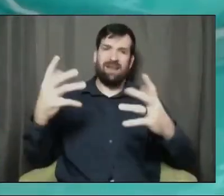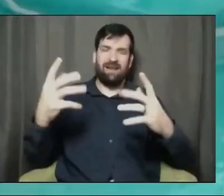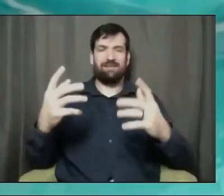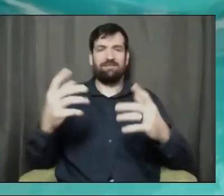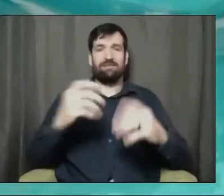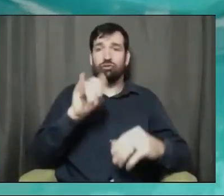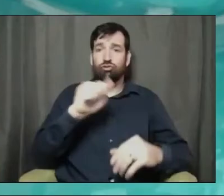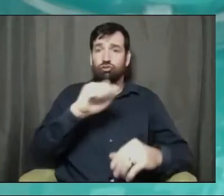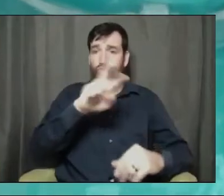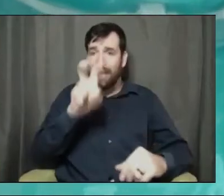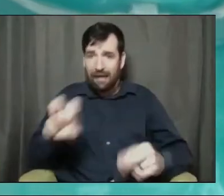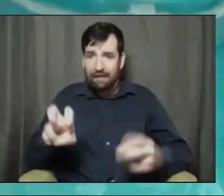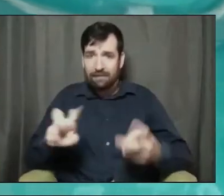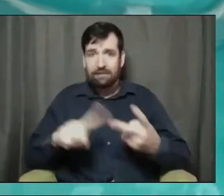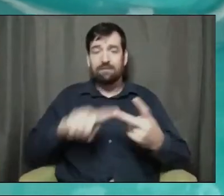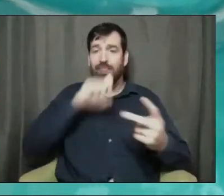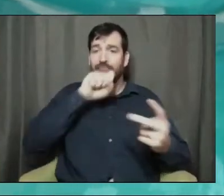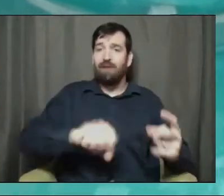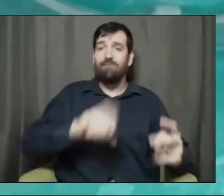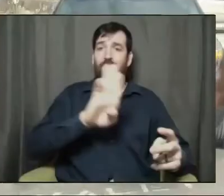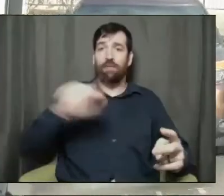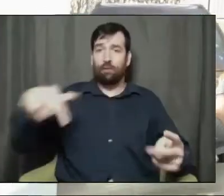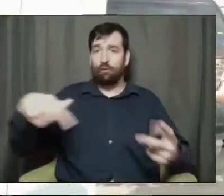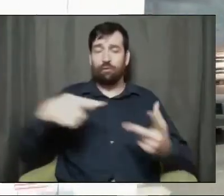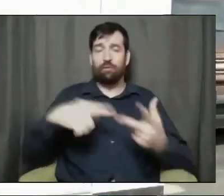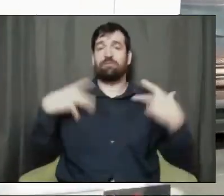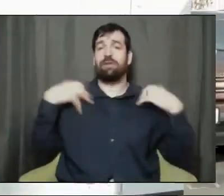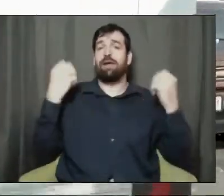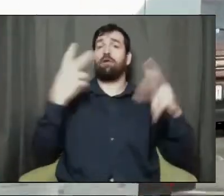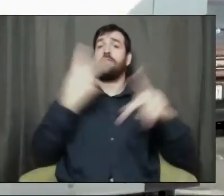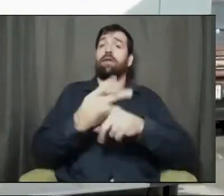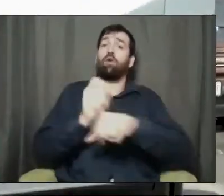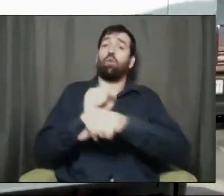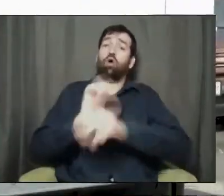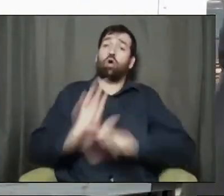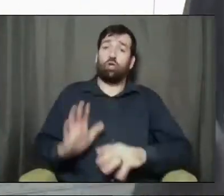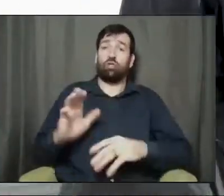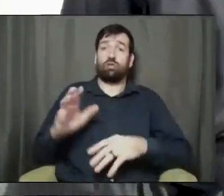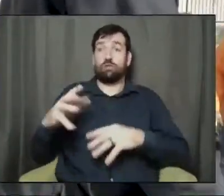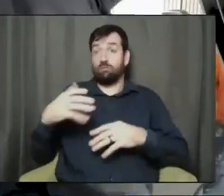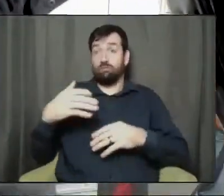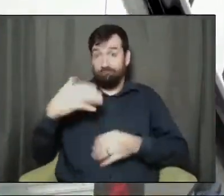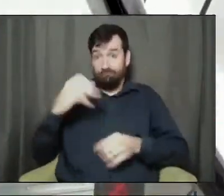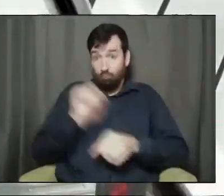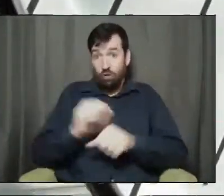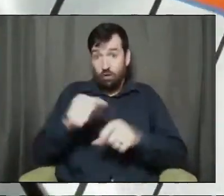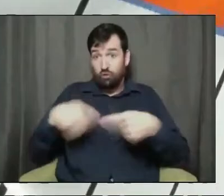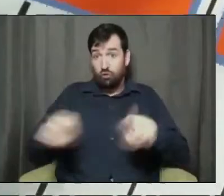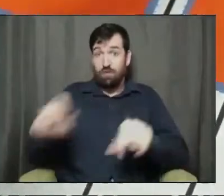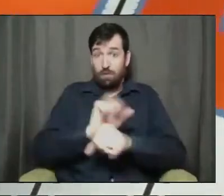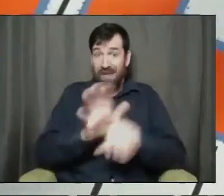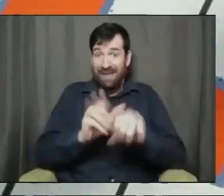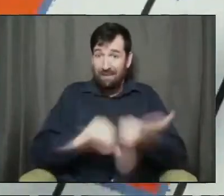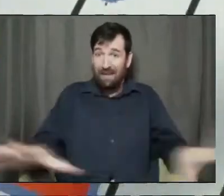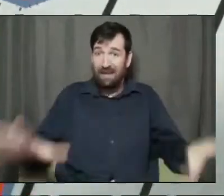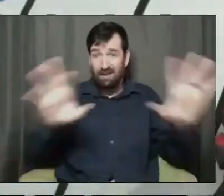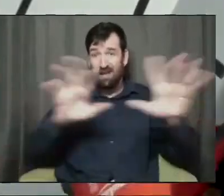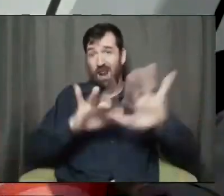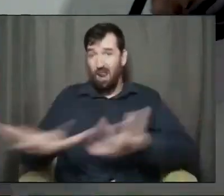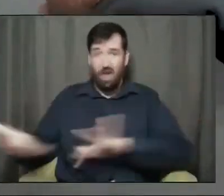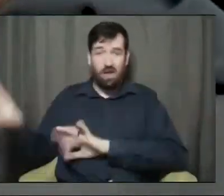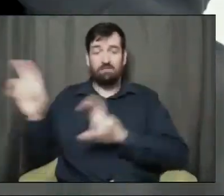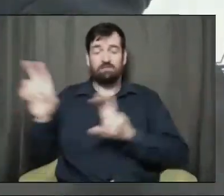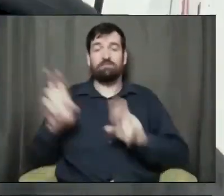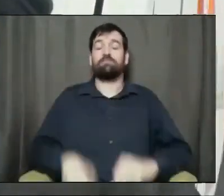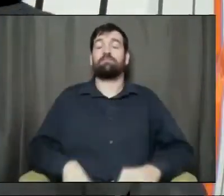love of barbecue, healthcare workers on the front lines of the pandemic, just to name a few themes. Jen Nesbeck